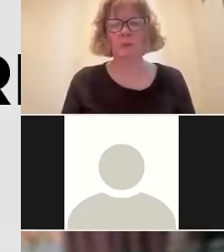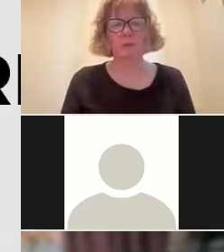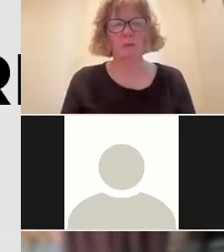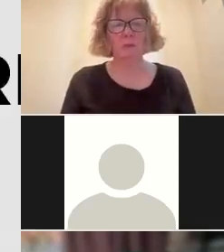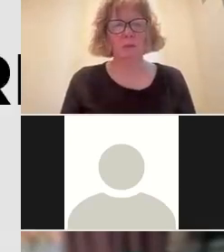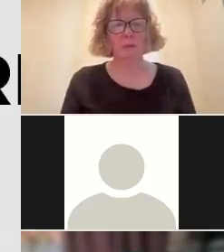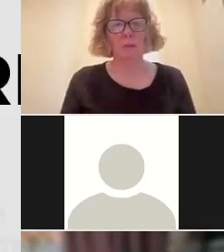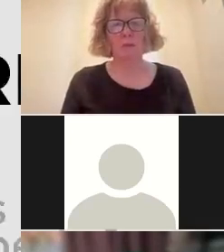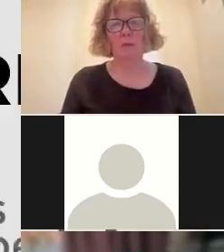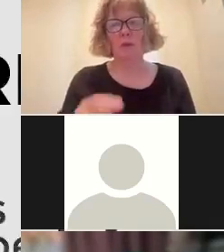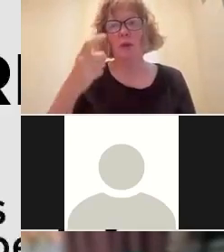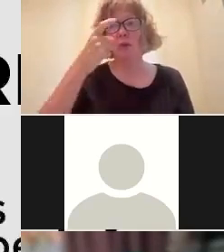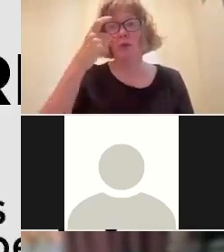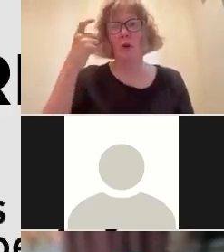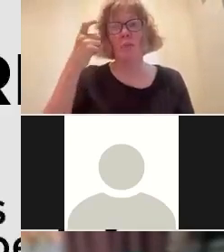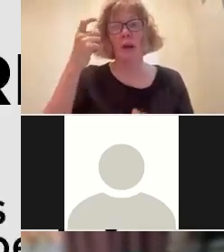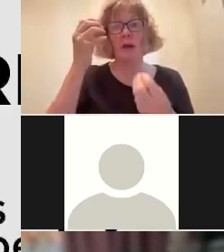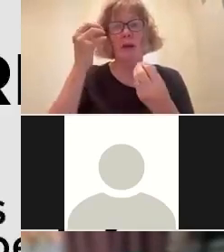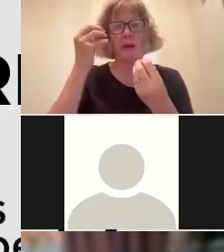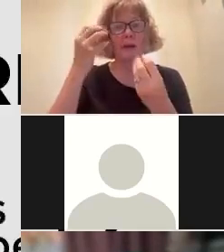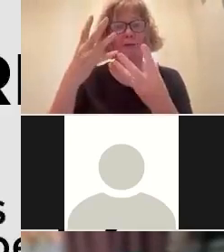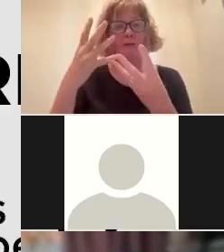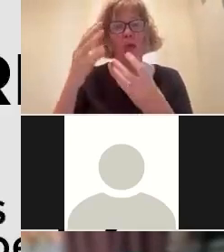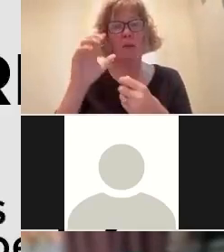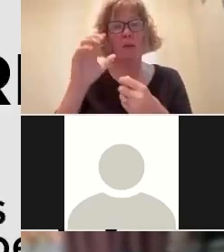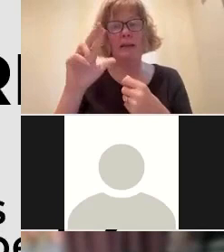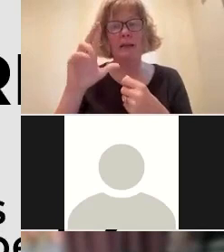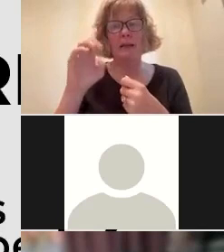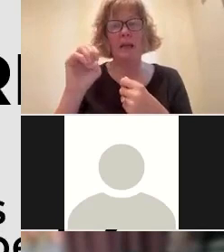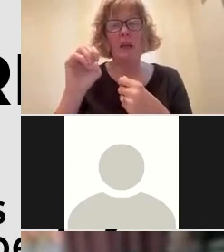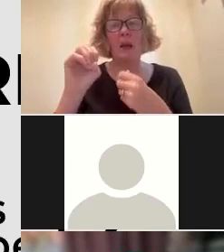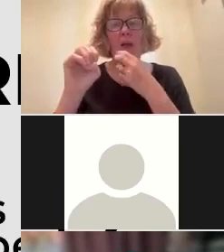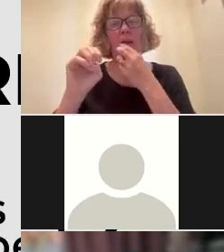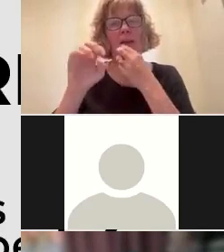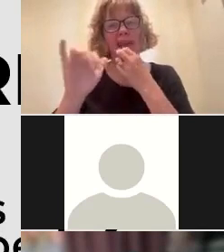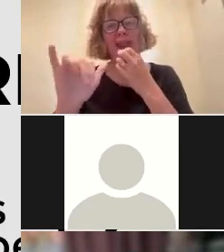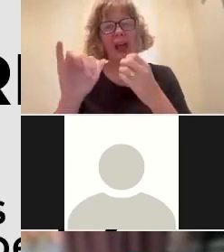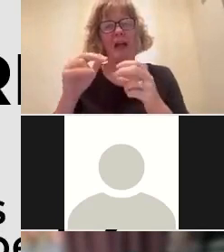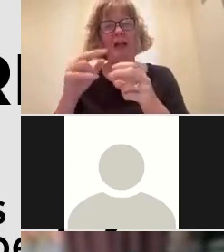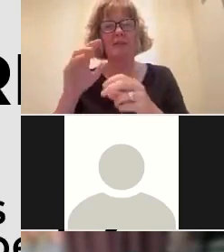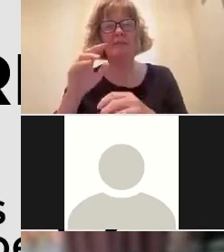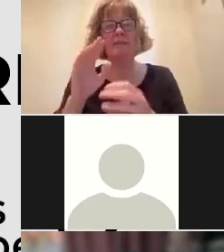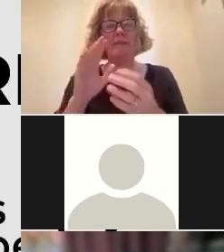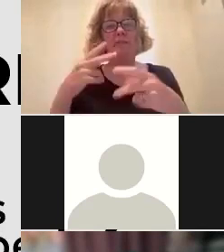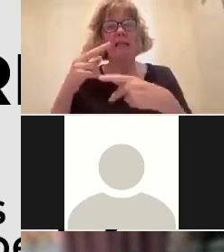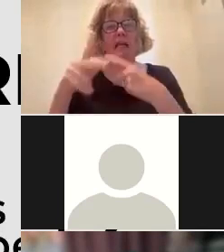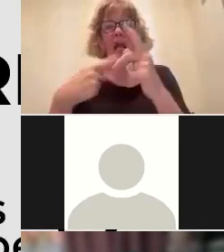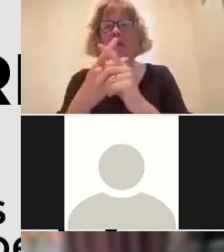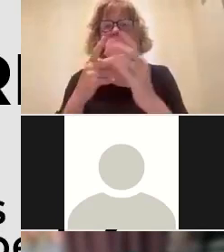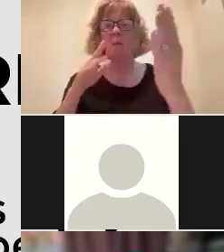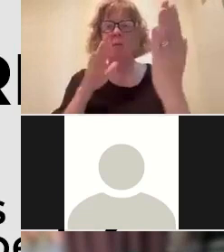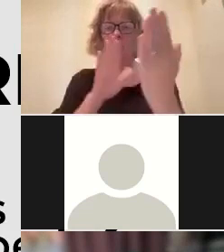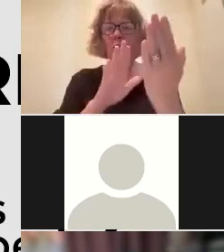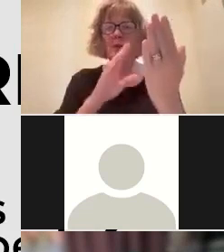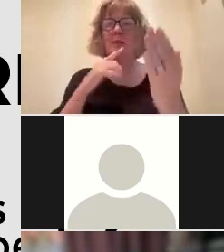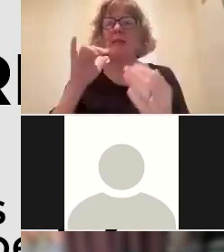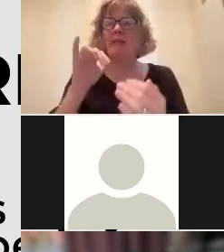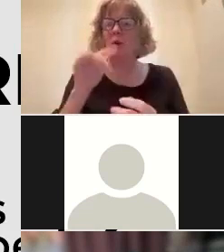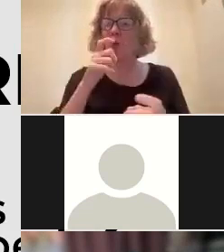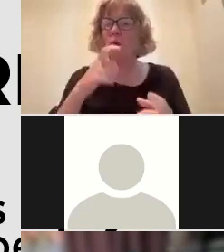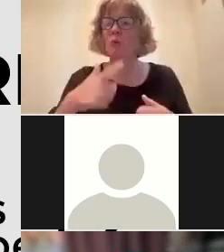So trauma-informed care is an approach to care that acknowledges that survivors carry